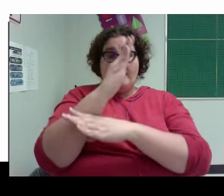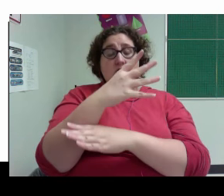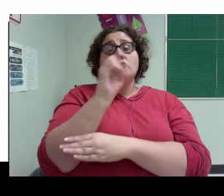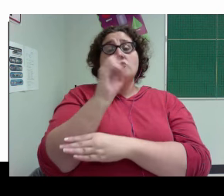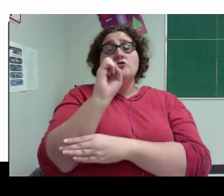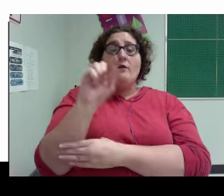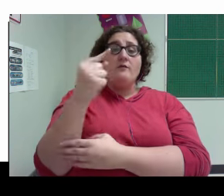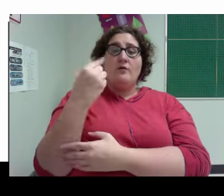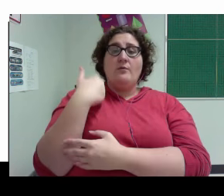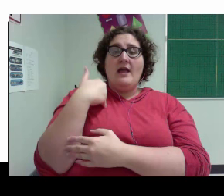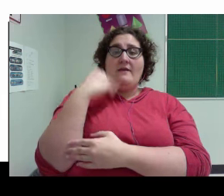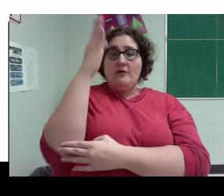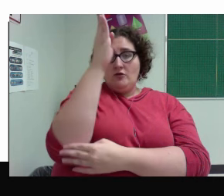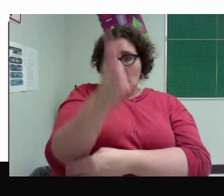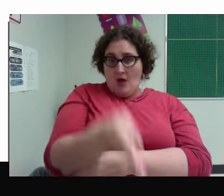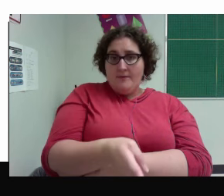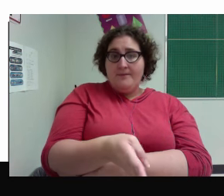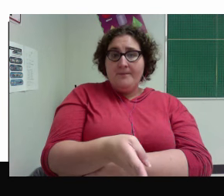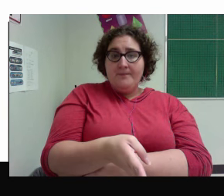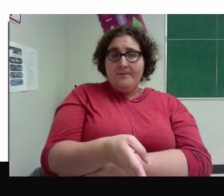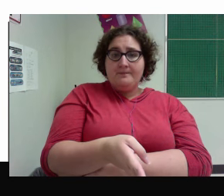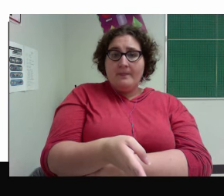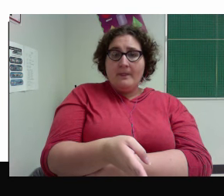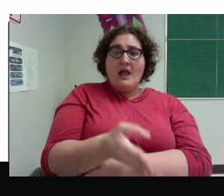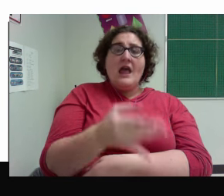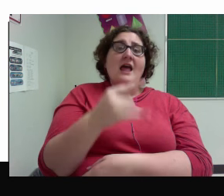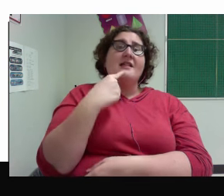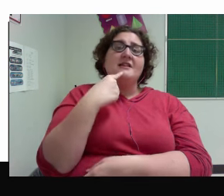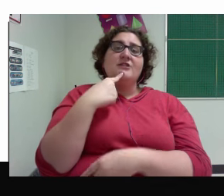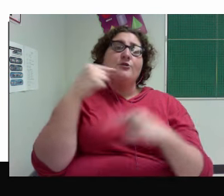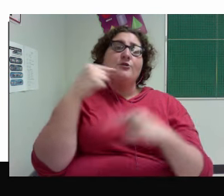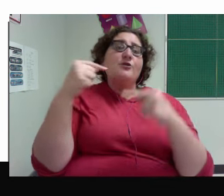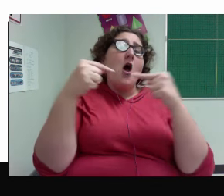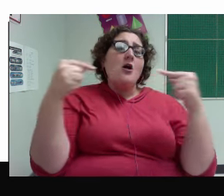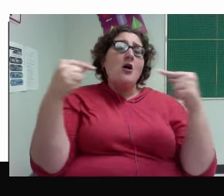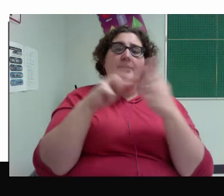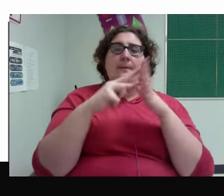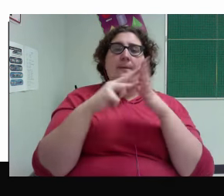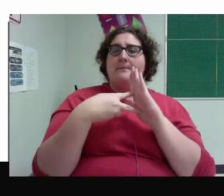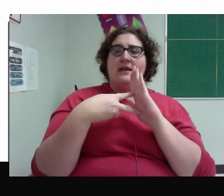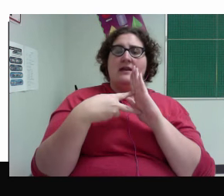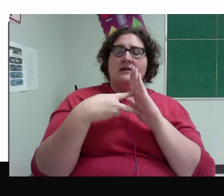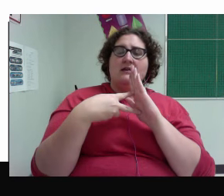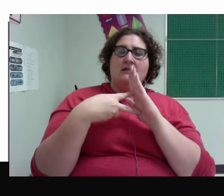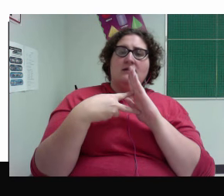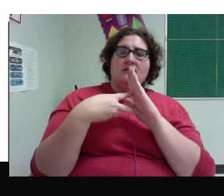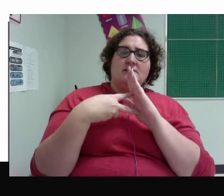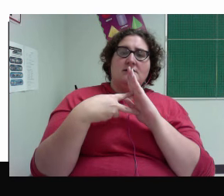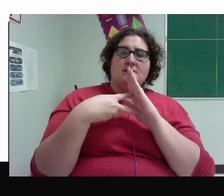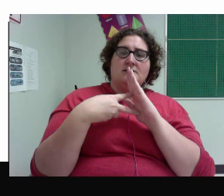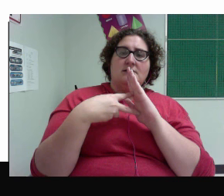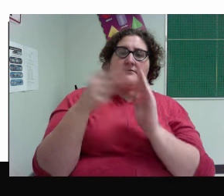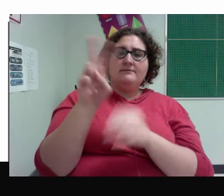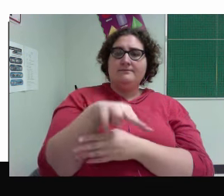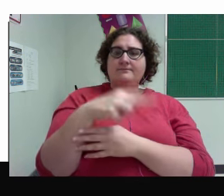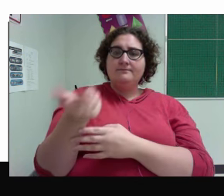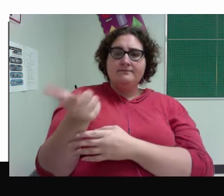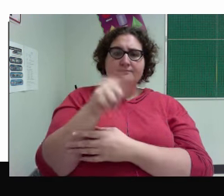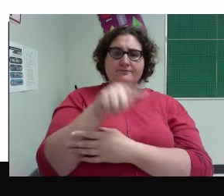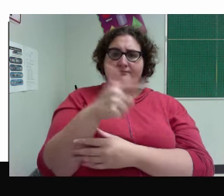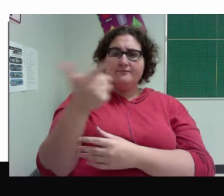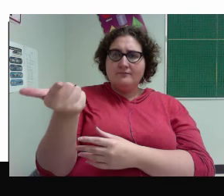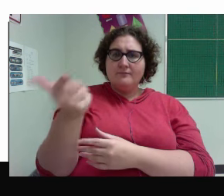have our transversal, and the word alternate means that they're alternating